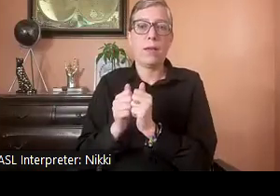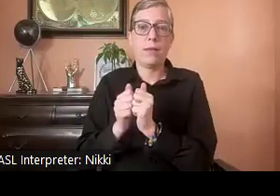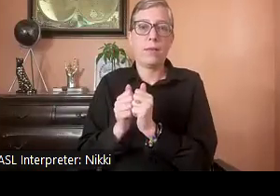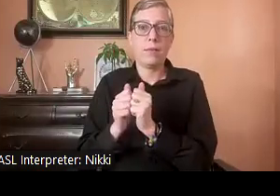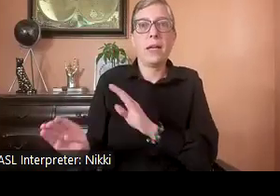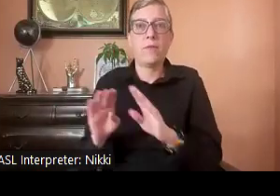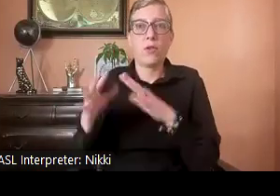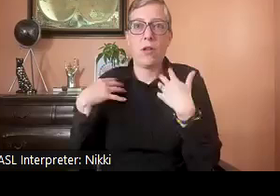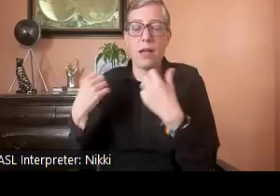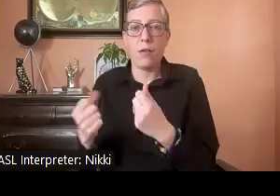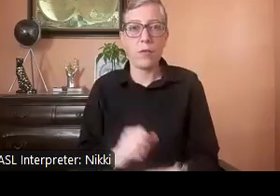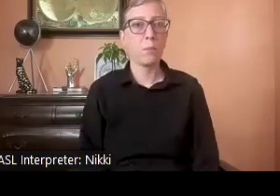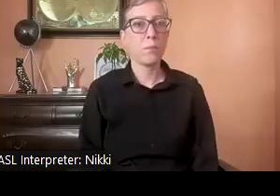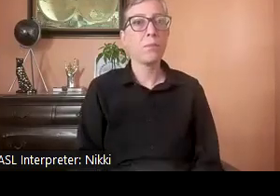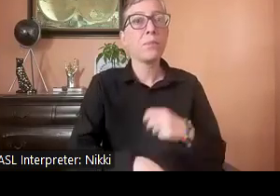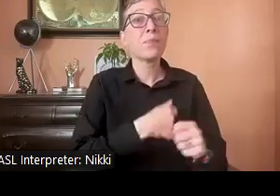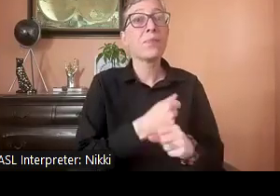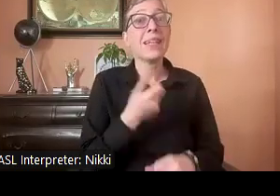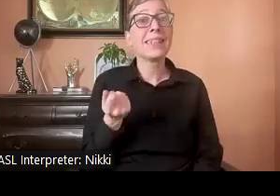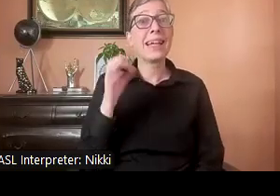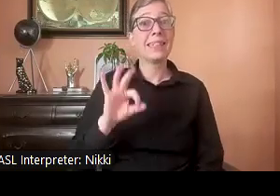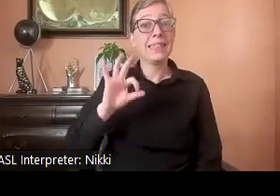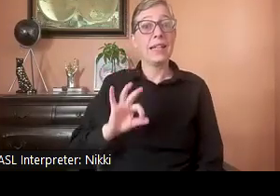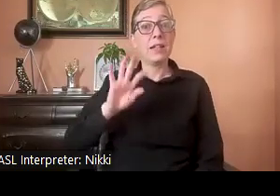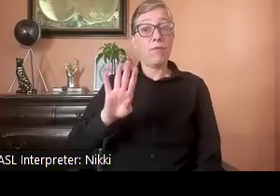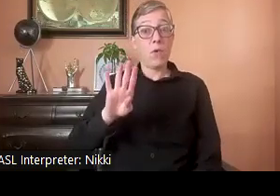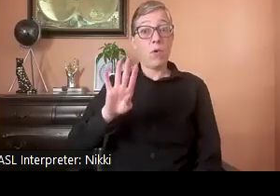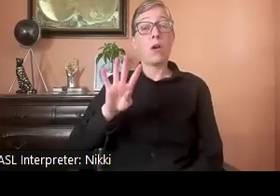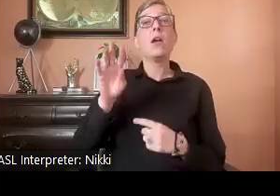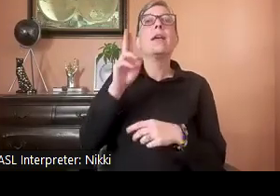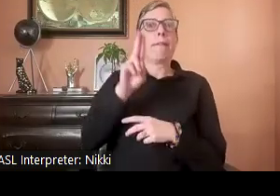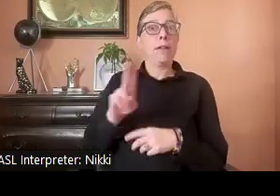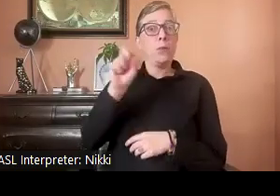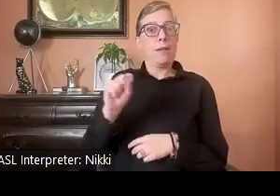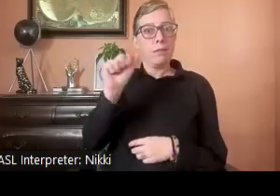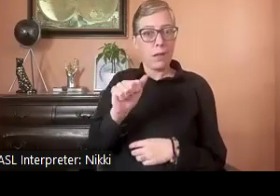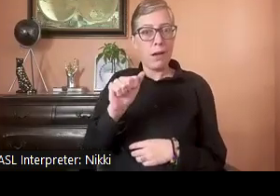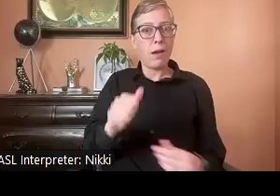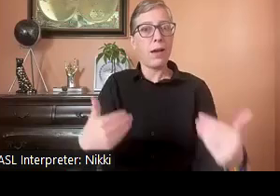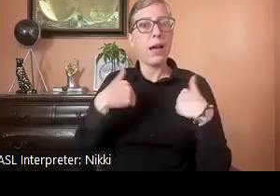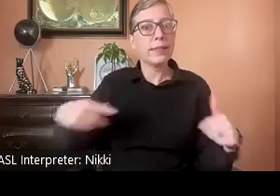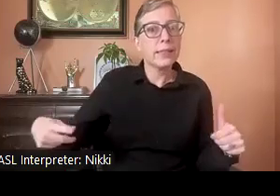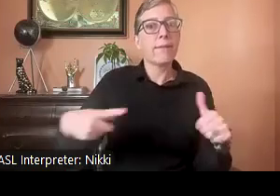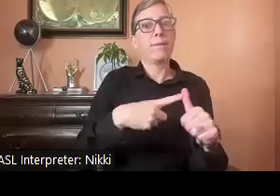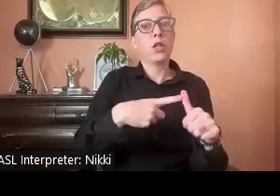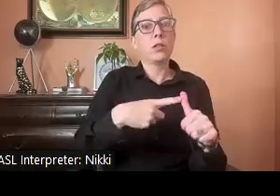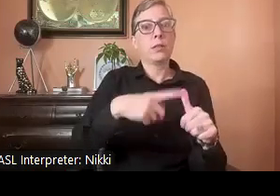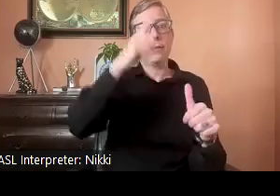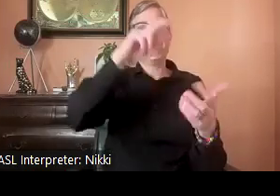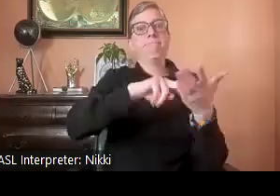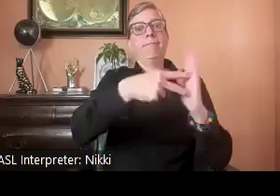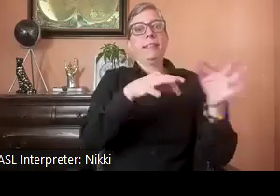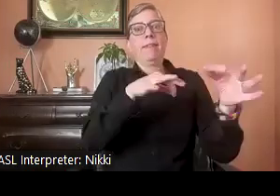States receives its first definition of primary care by the Institute of Medicine. And in that same